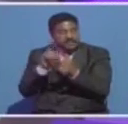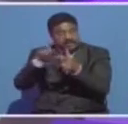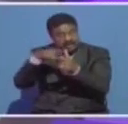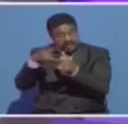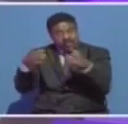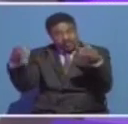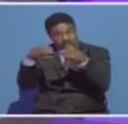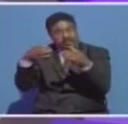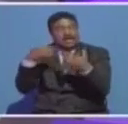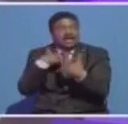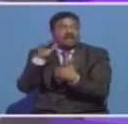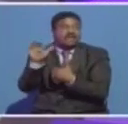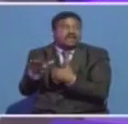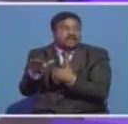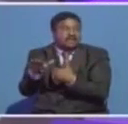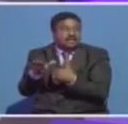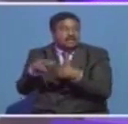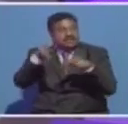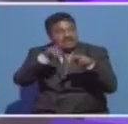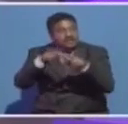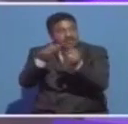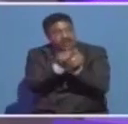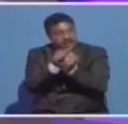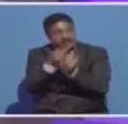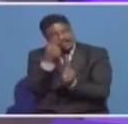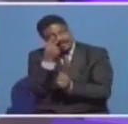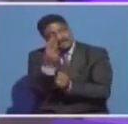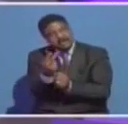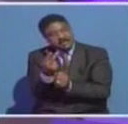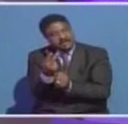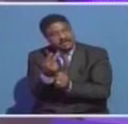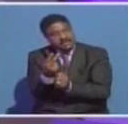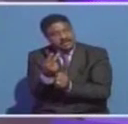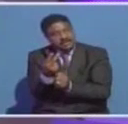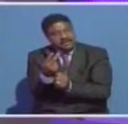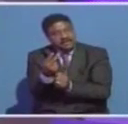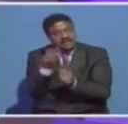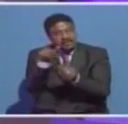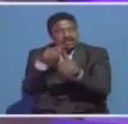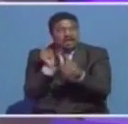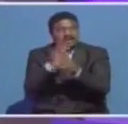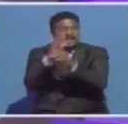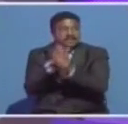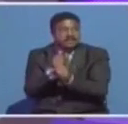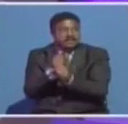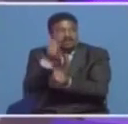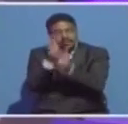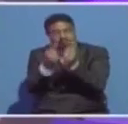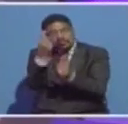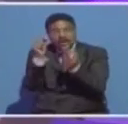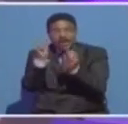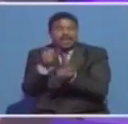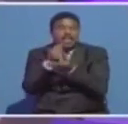of different permanent secretaries who sit together to look at the recommendations that they have received and see which ones are